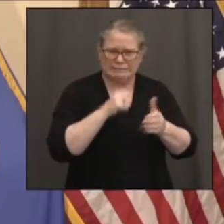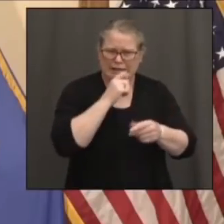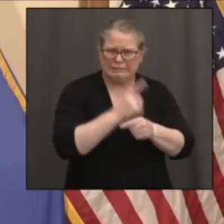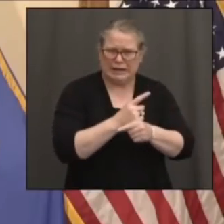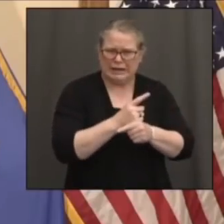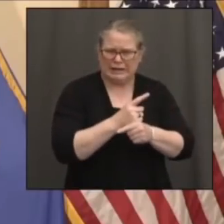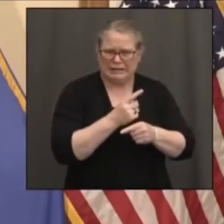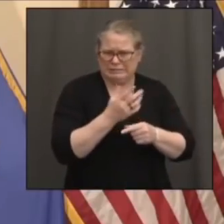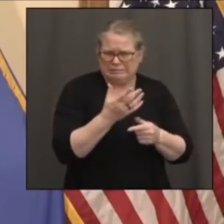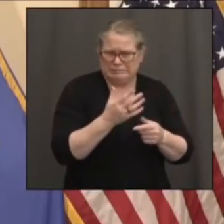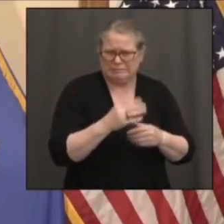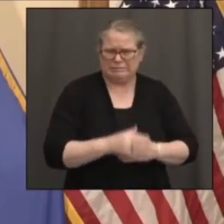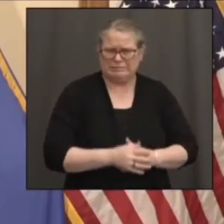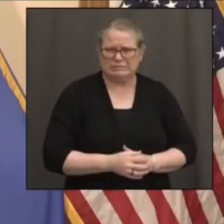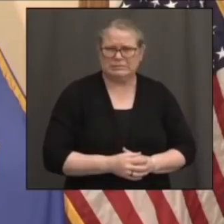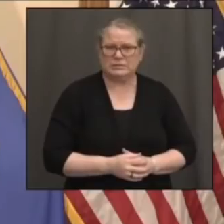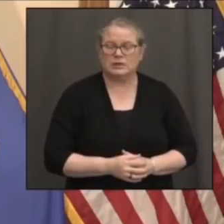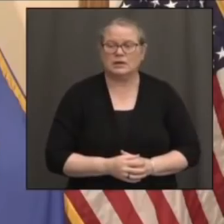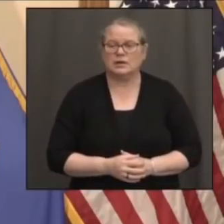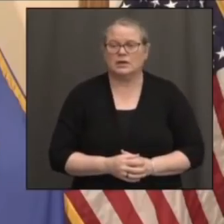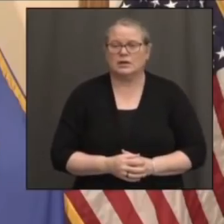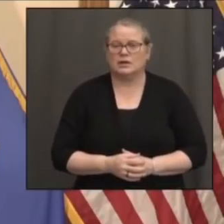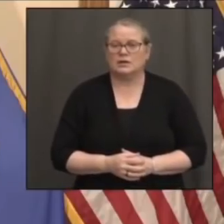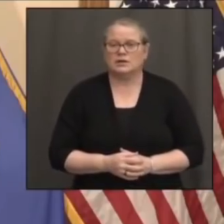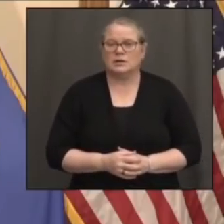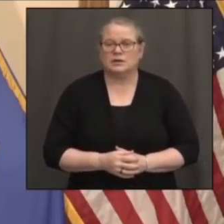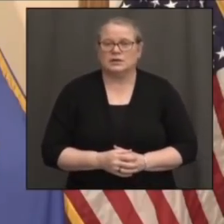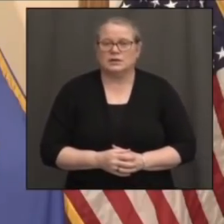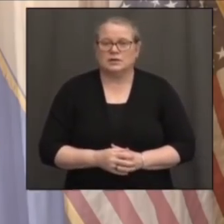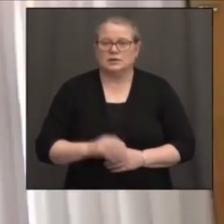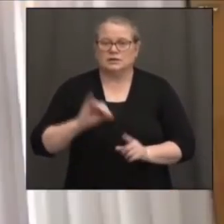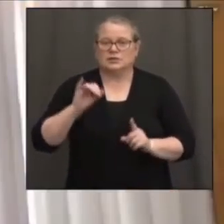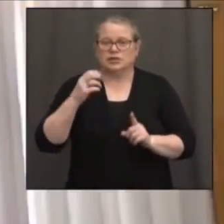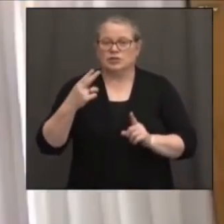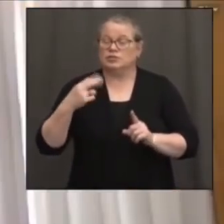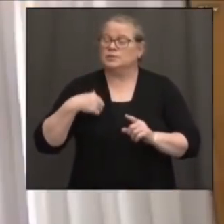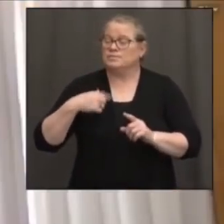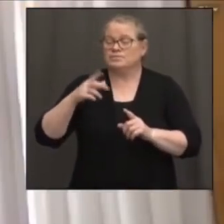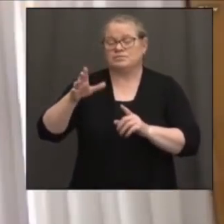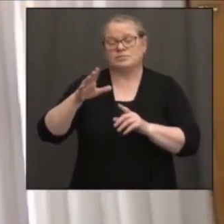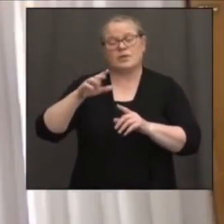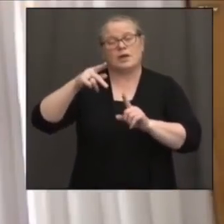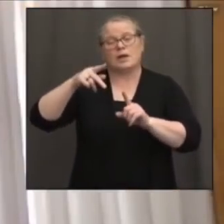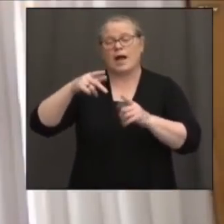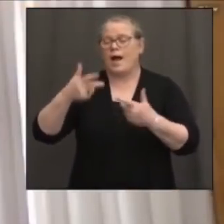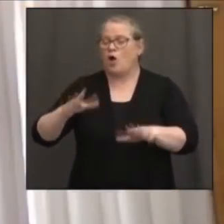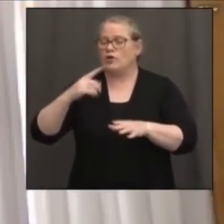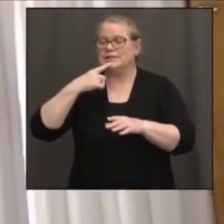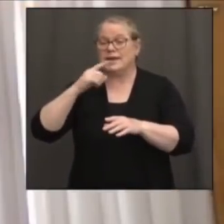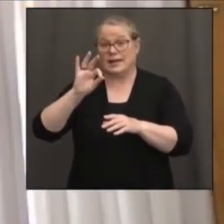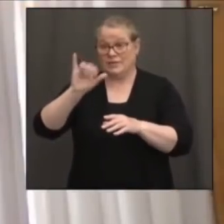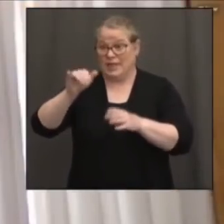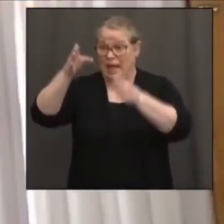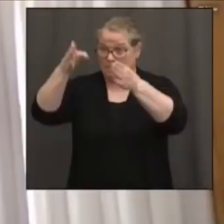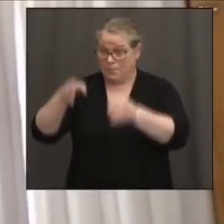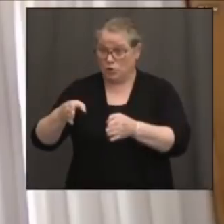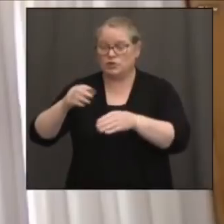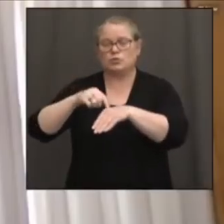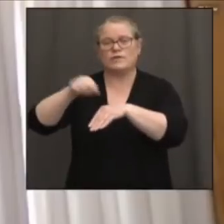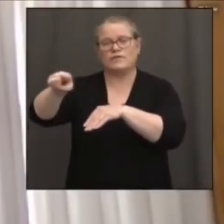Josh, can you speak to that? Like I mentioned, Paul, I mean, I think if you could refer that individual to our State Department of Public Health, they can look into the